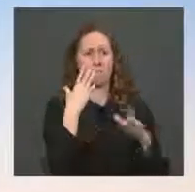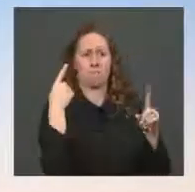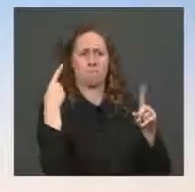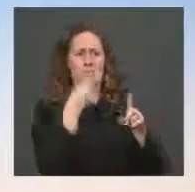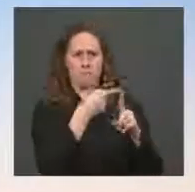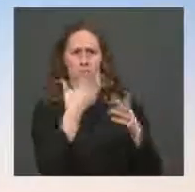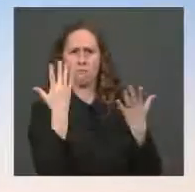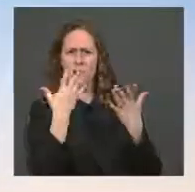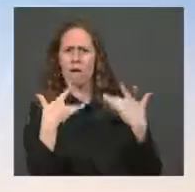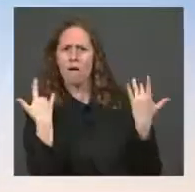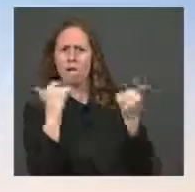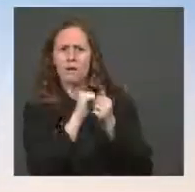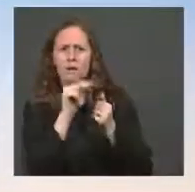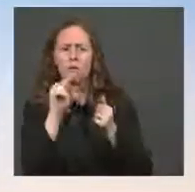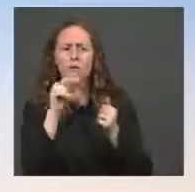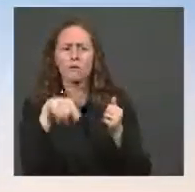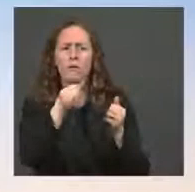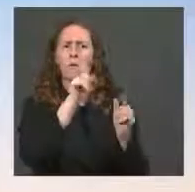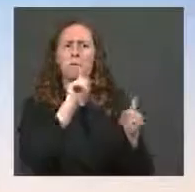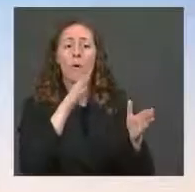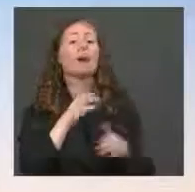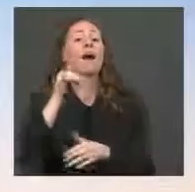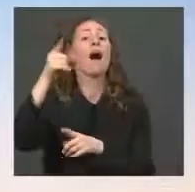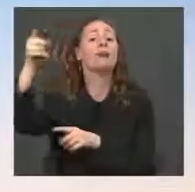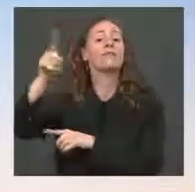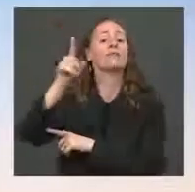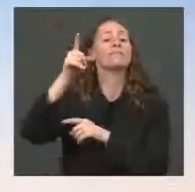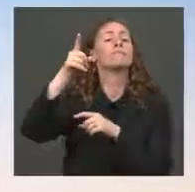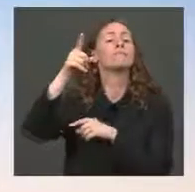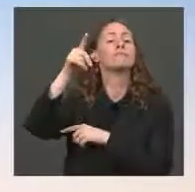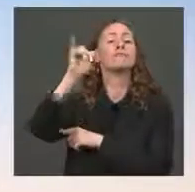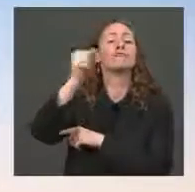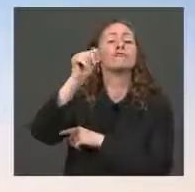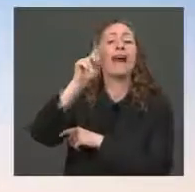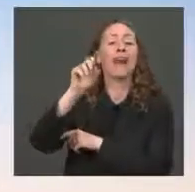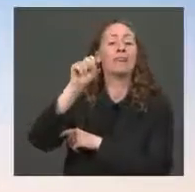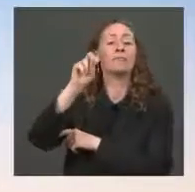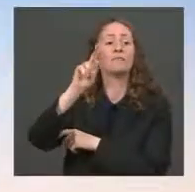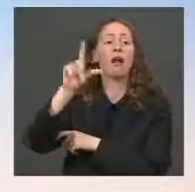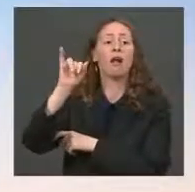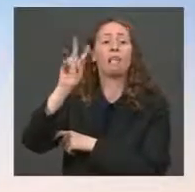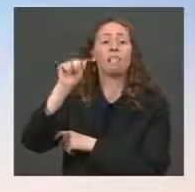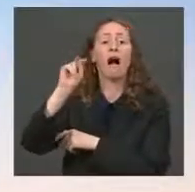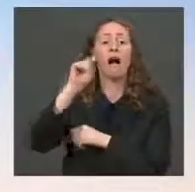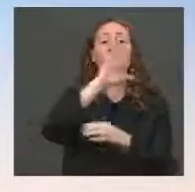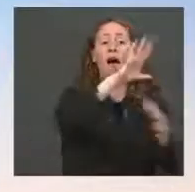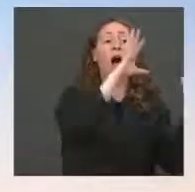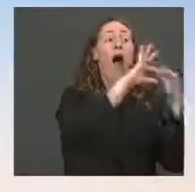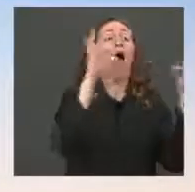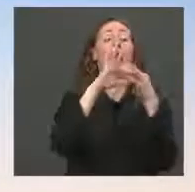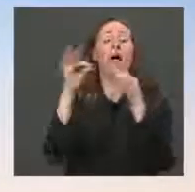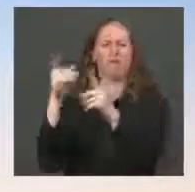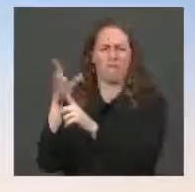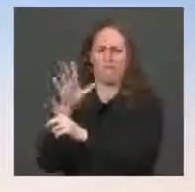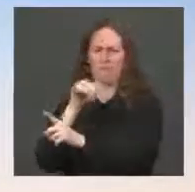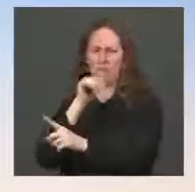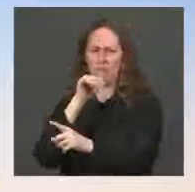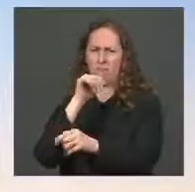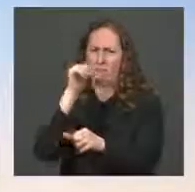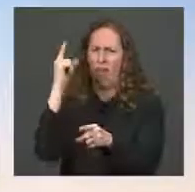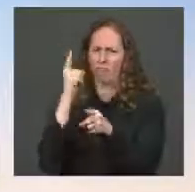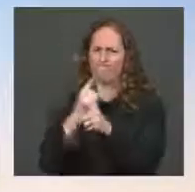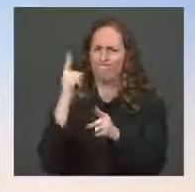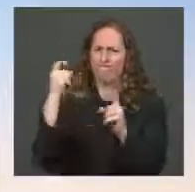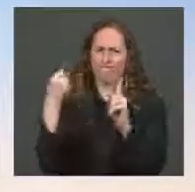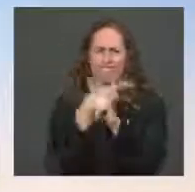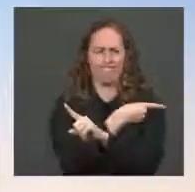president and Jake Sullivan both said it's not true, that it was not an accurate portrayal of the call. As we said at the time,